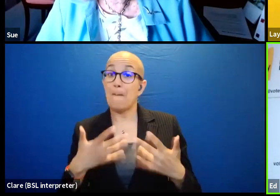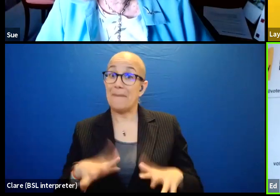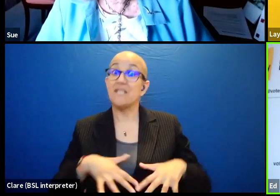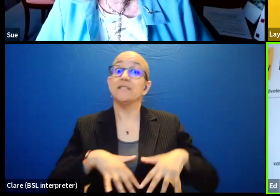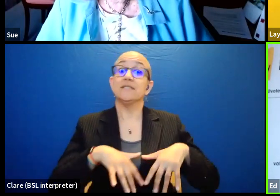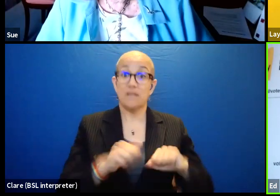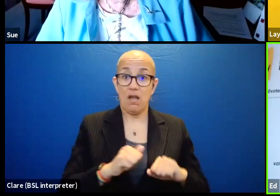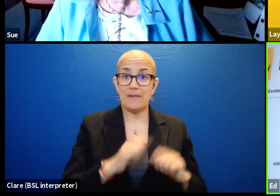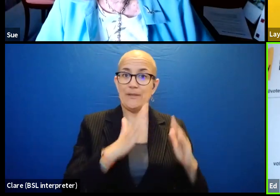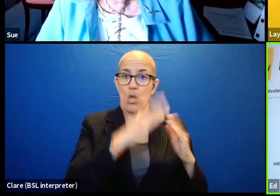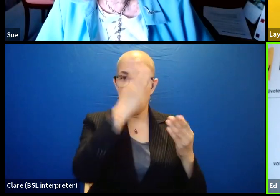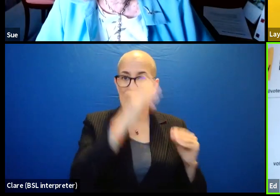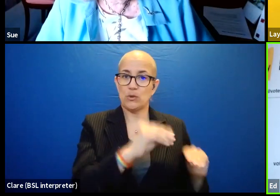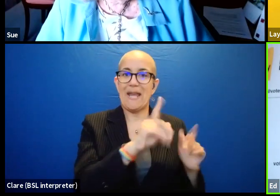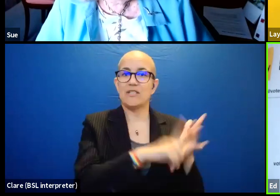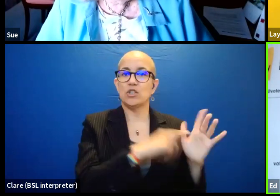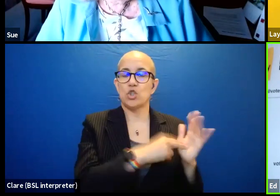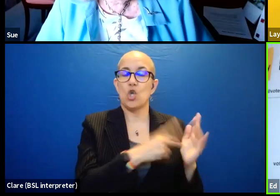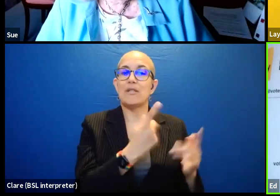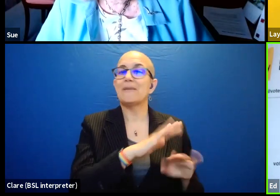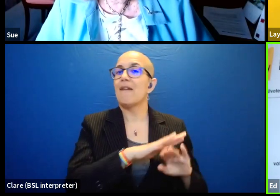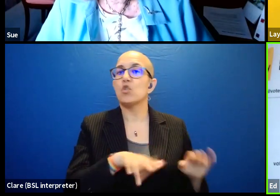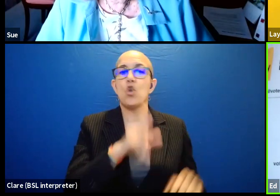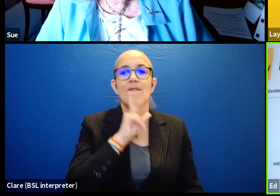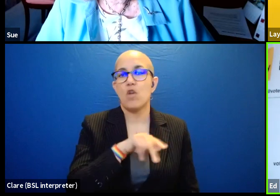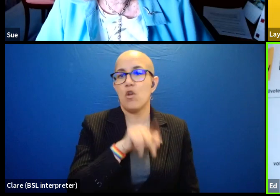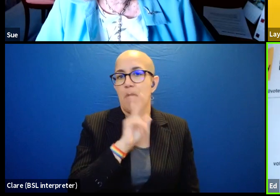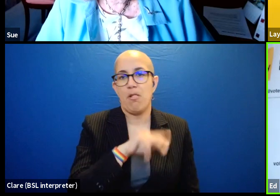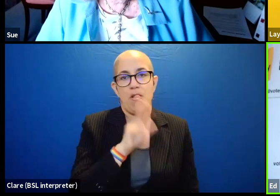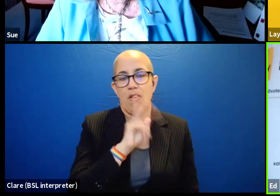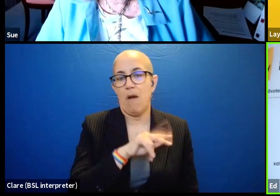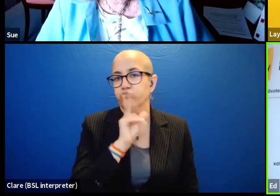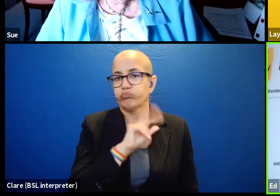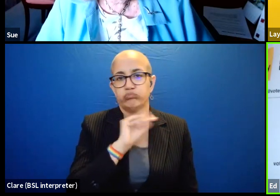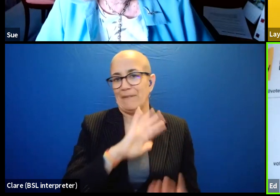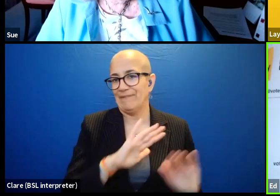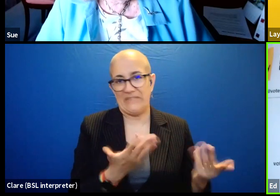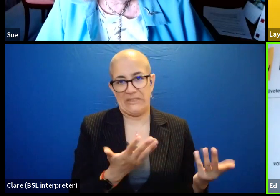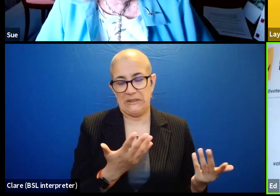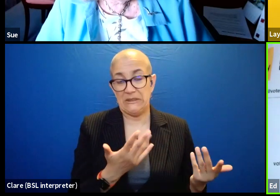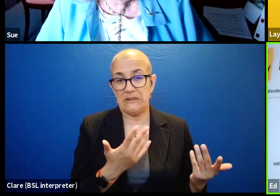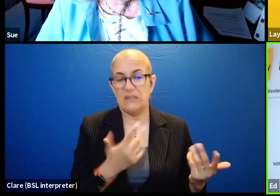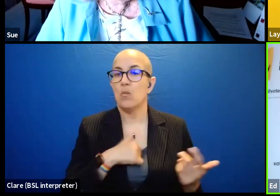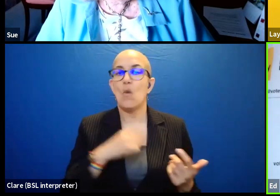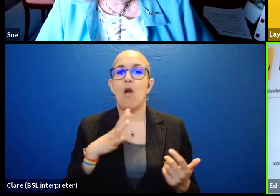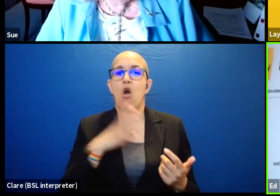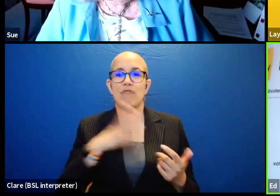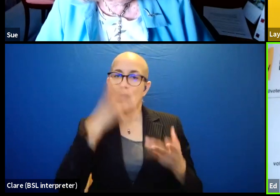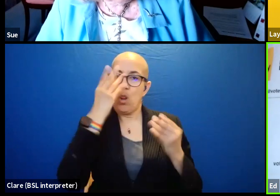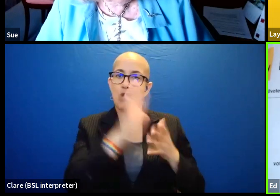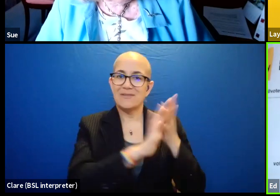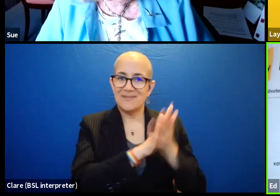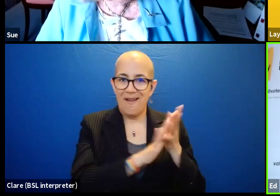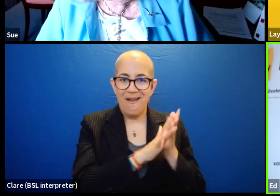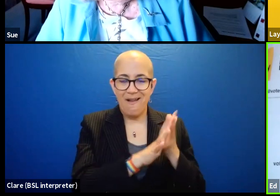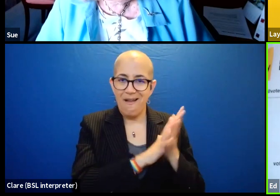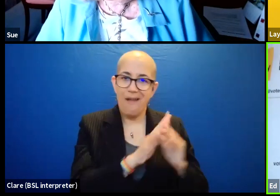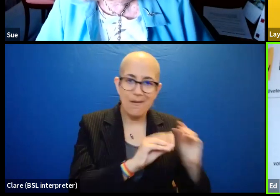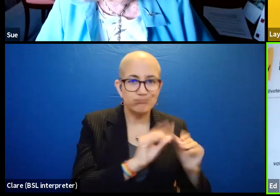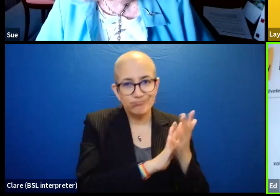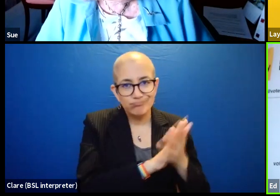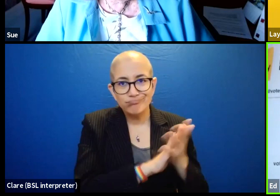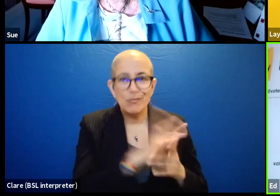John, he was nonverbal. And we thought we'd already learned a lot of sign language, but we thought we would do more